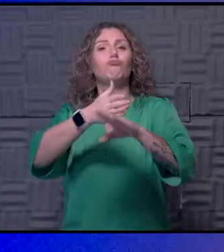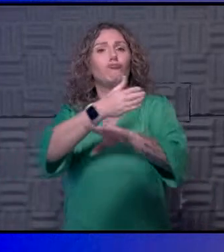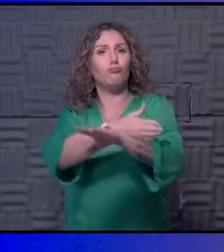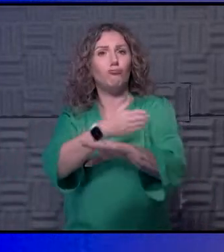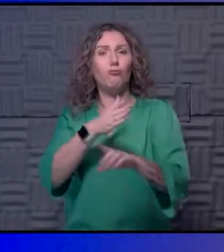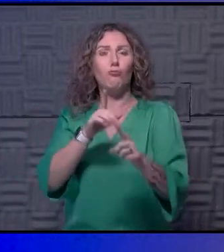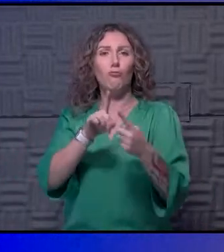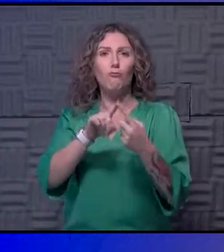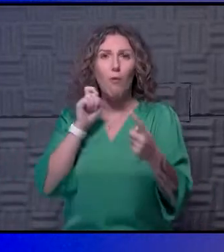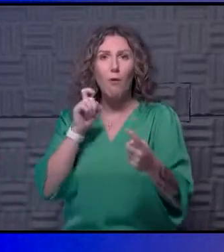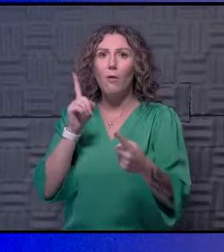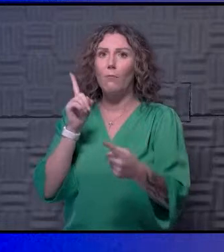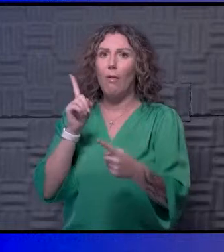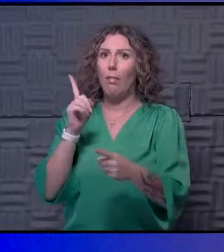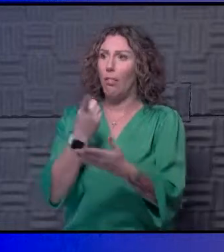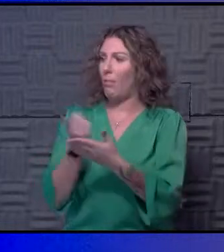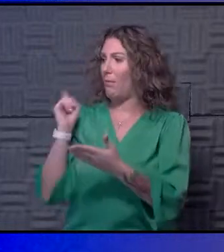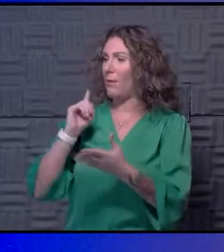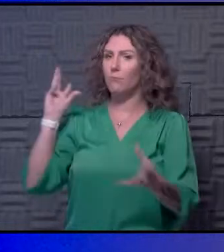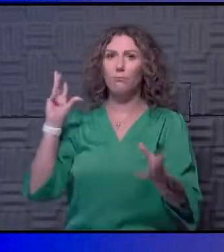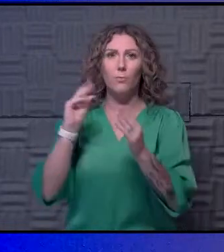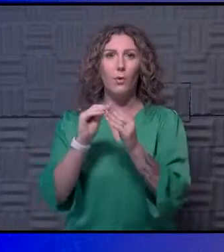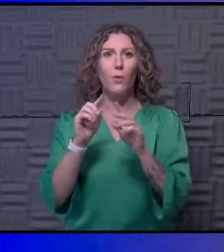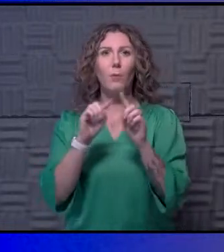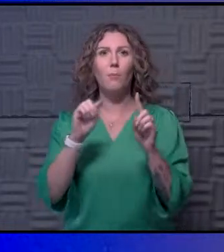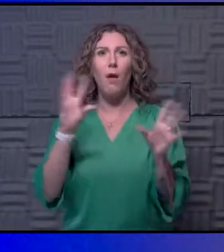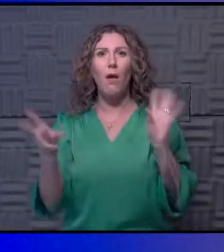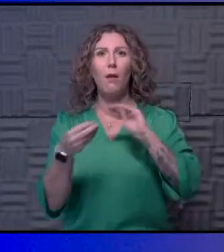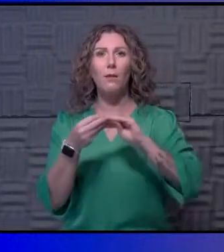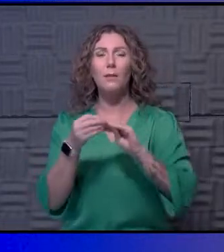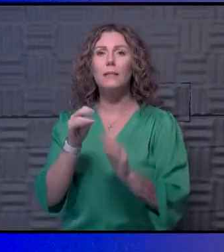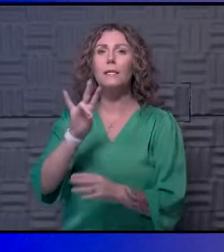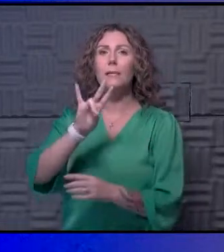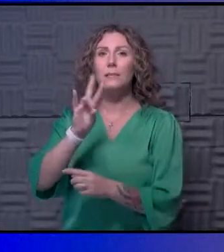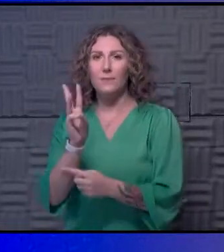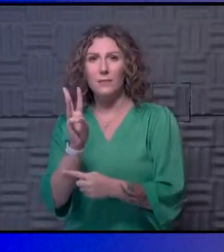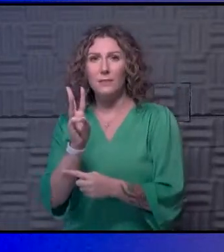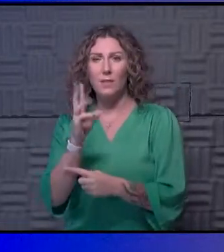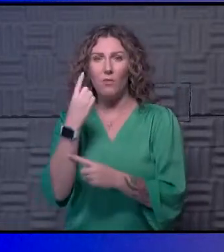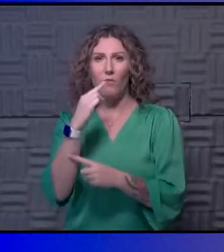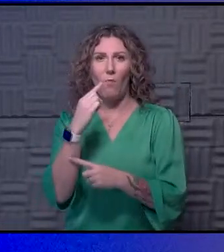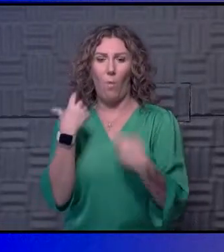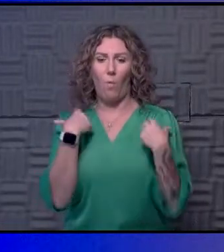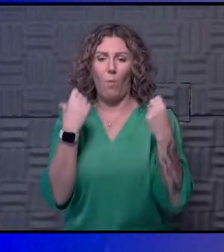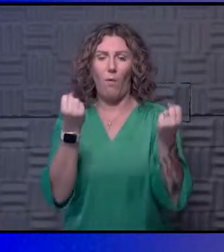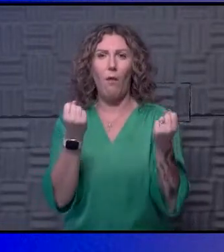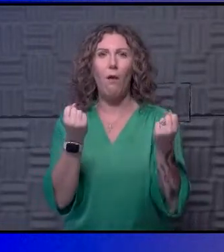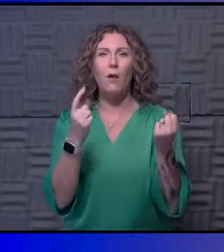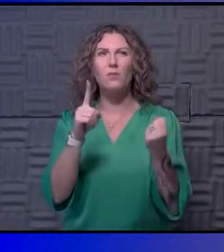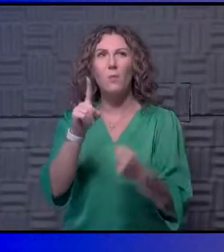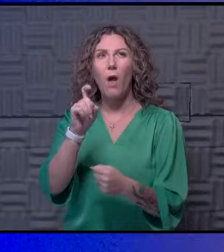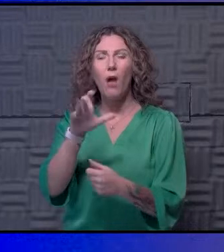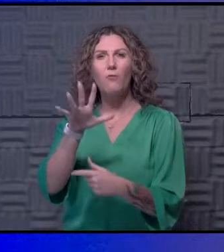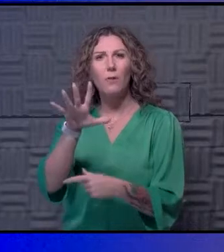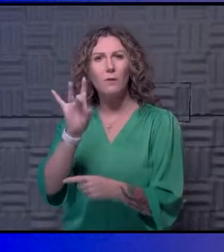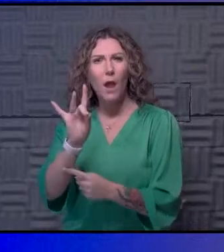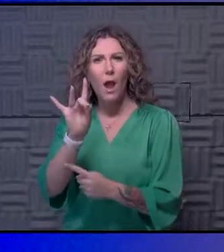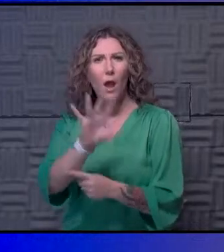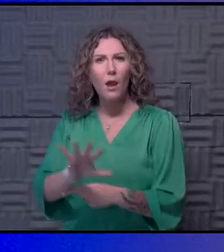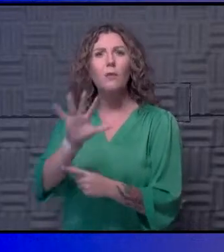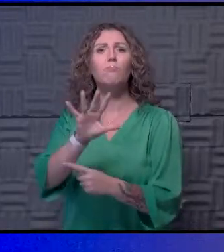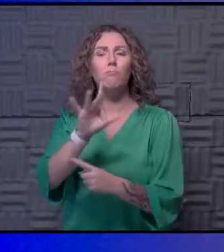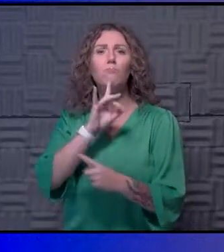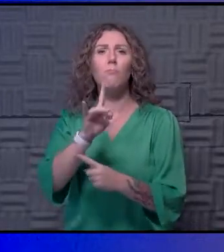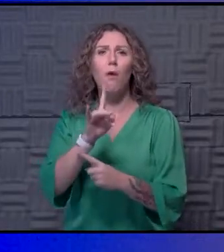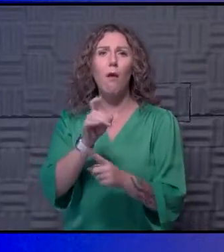numbers from last week. We still have 76, though, total for that recovering. So 158 or so